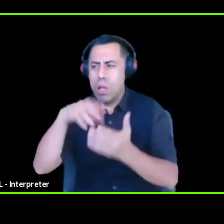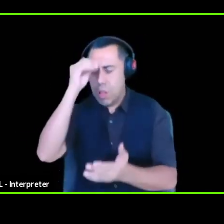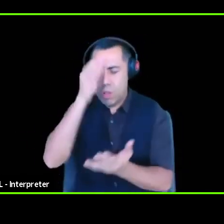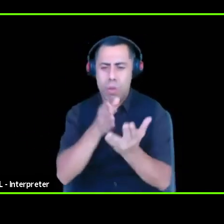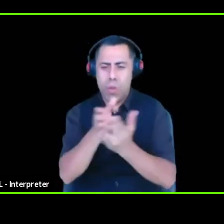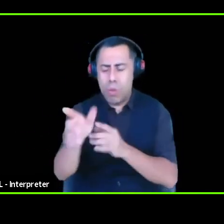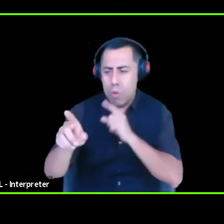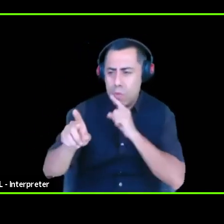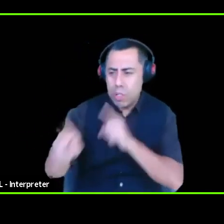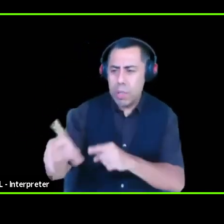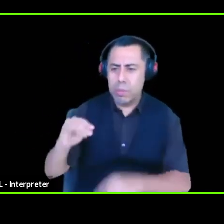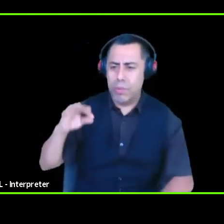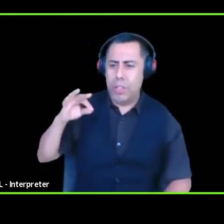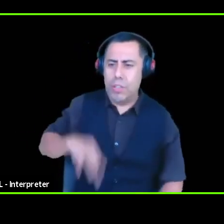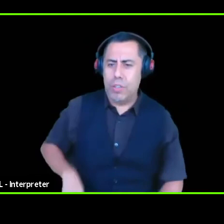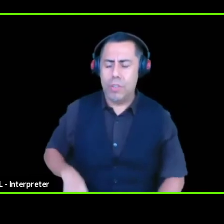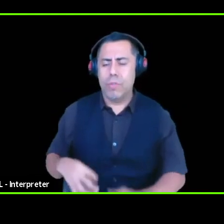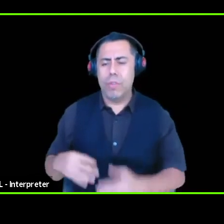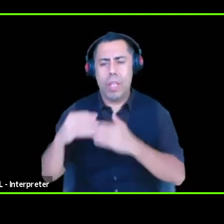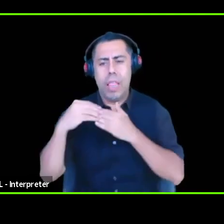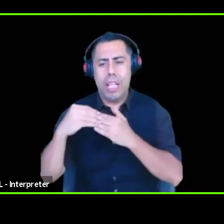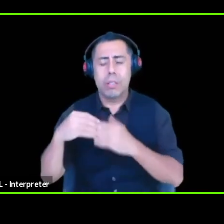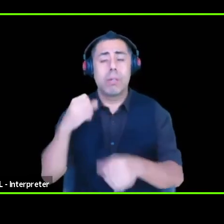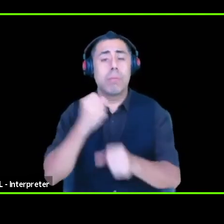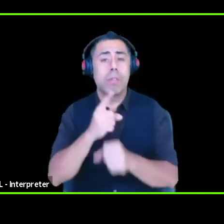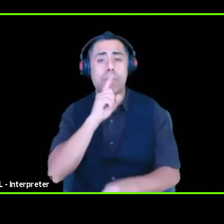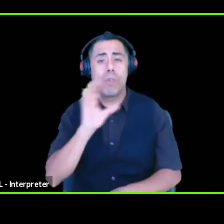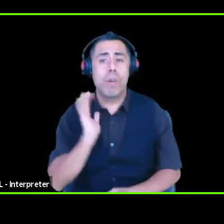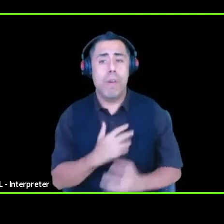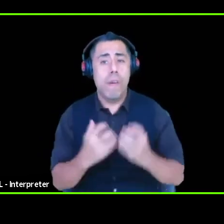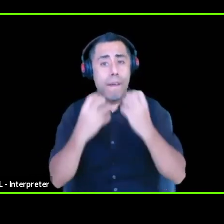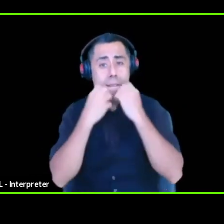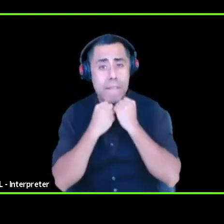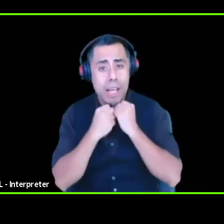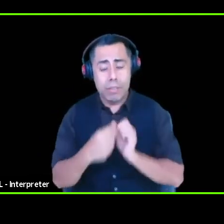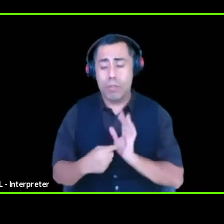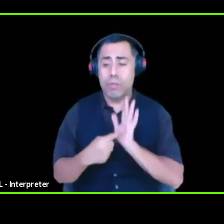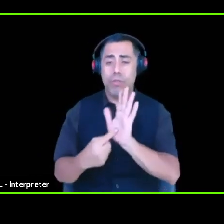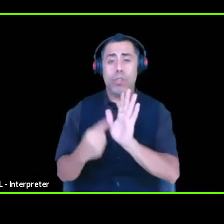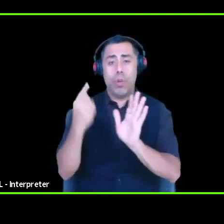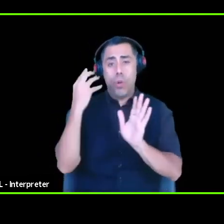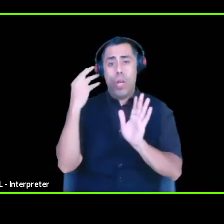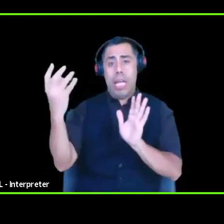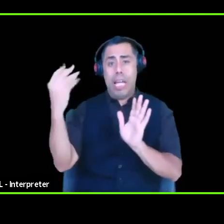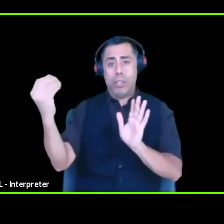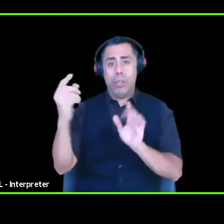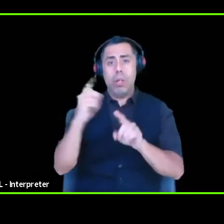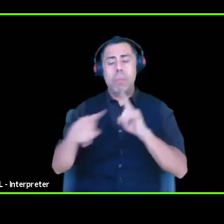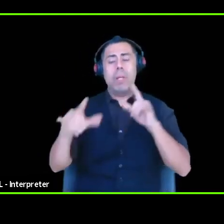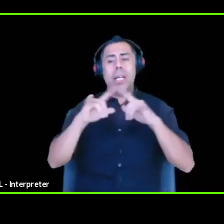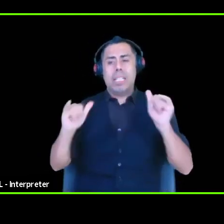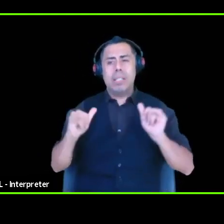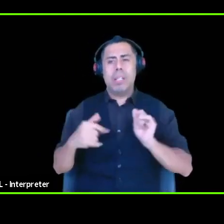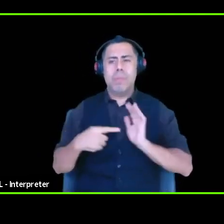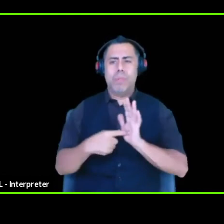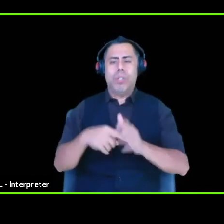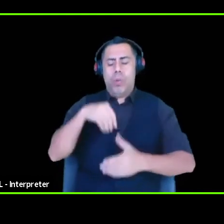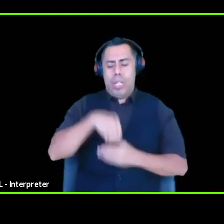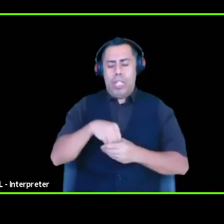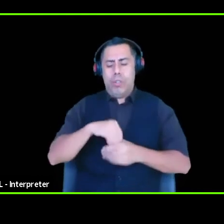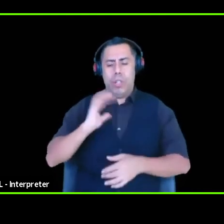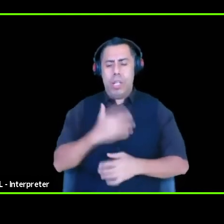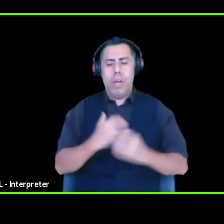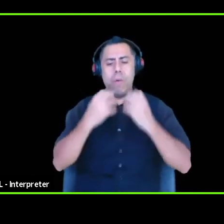that our values manifest not only externally, but equally hold for how we honor our staff and internal